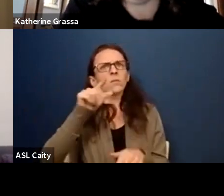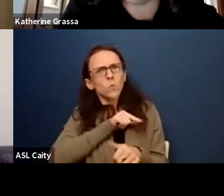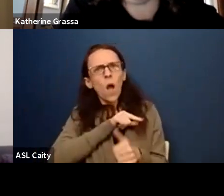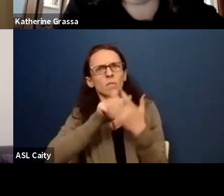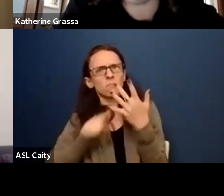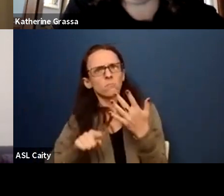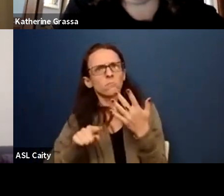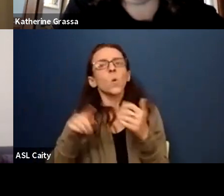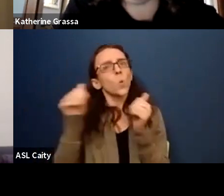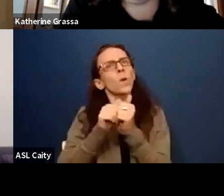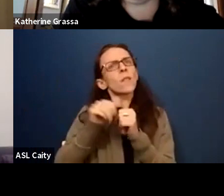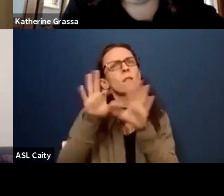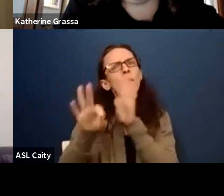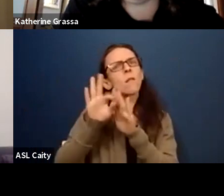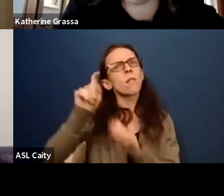because we